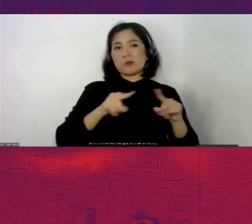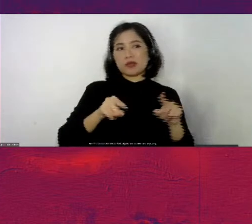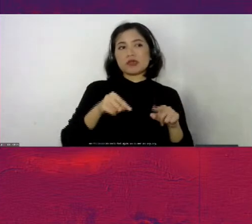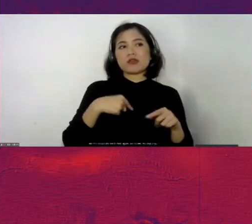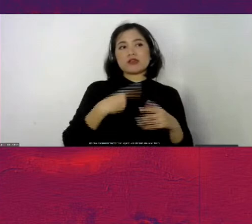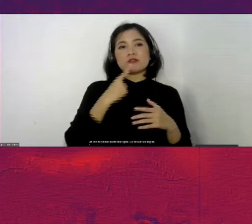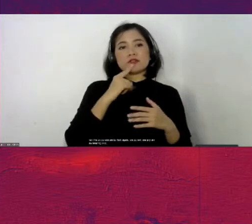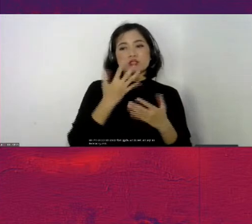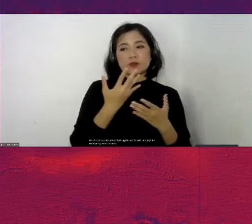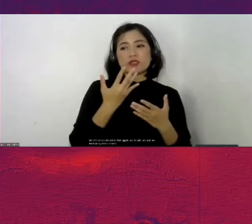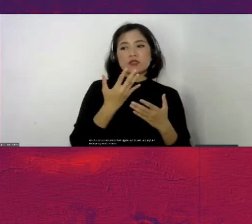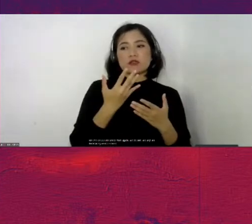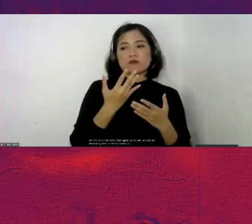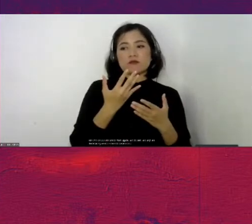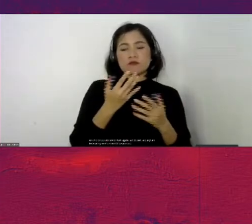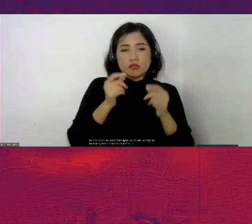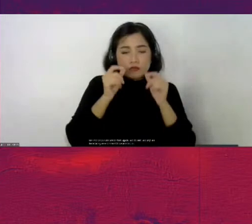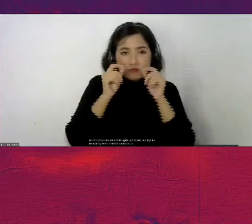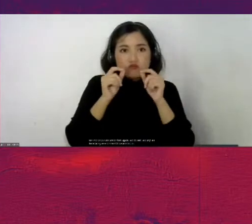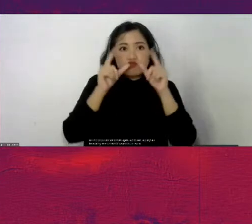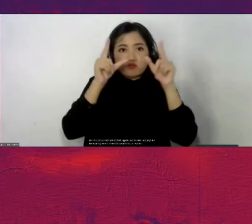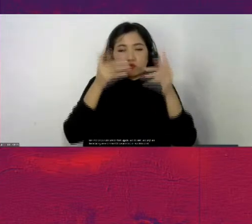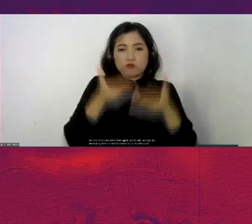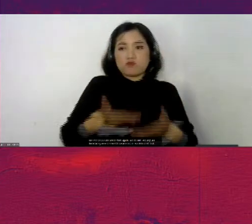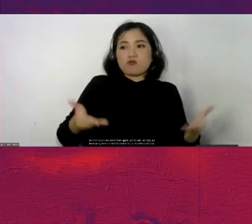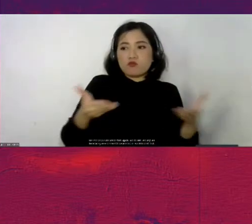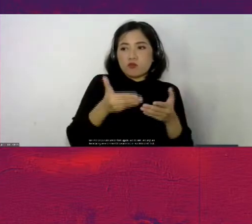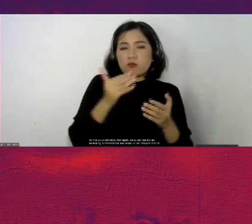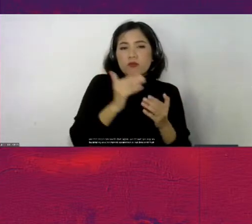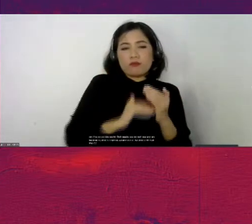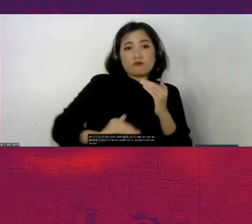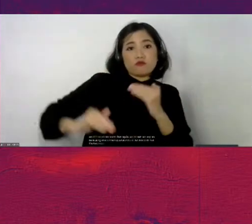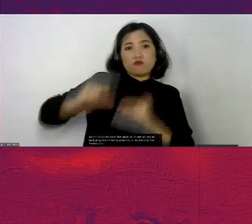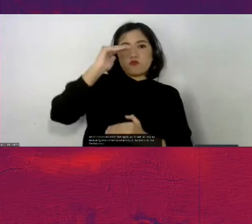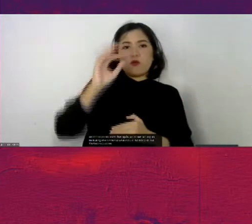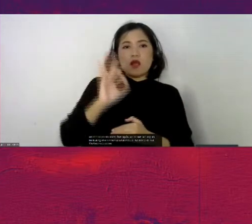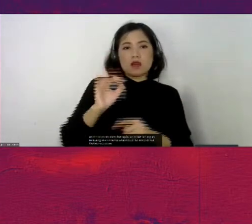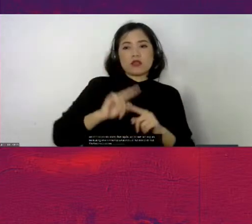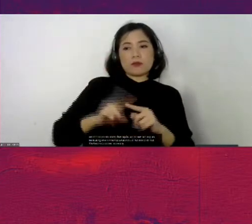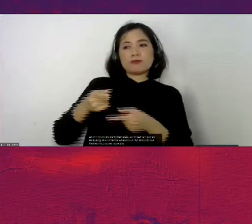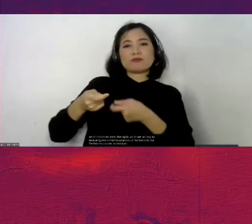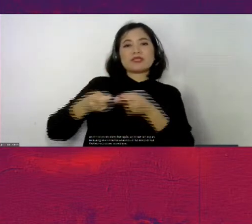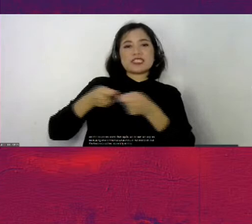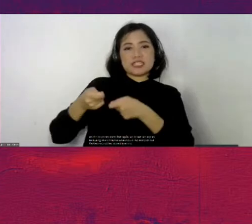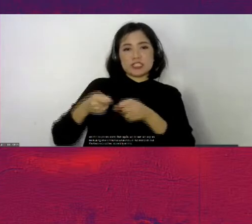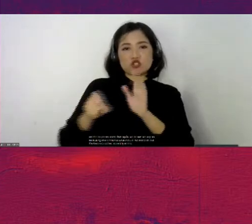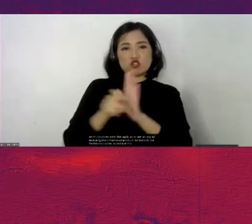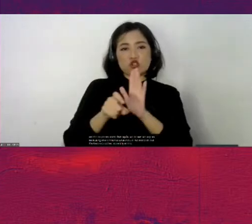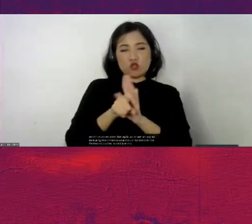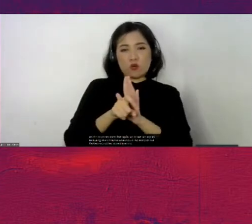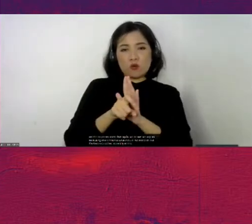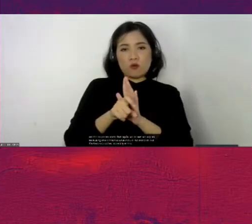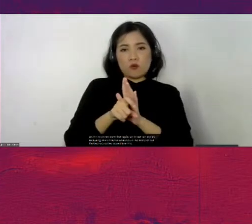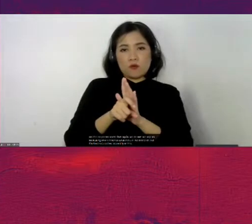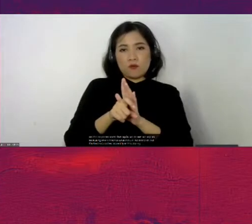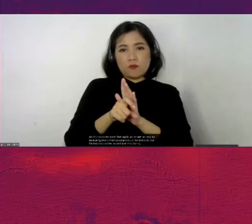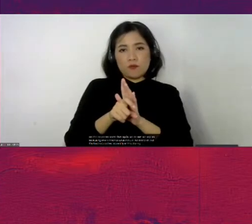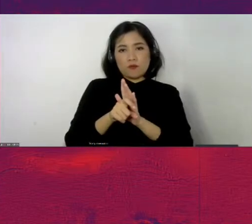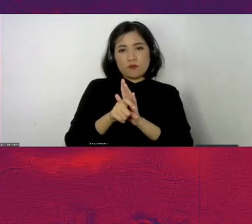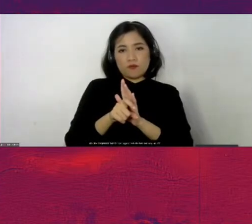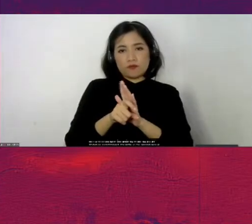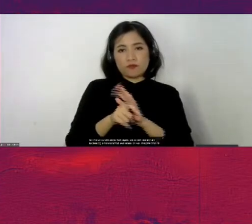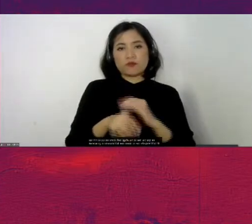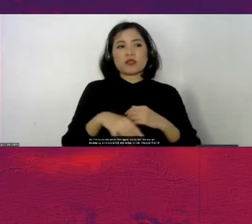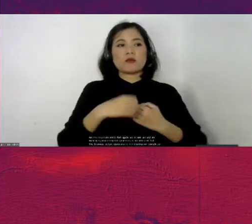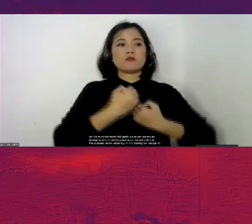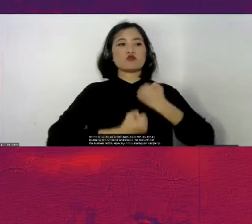increasing environmental awareness. So we interpret that the business sectors, especially in this Sharia sample companies